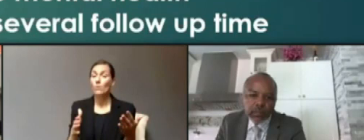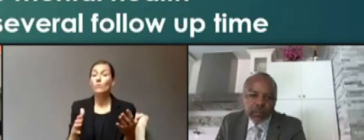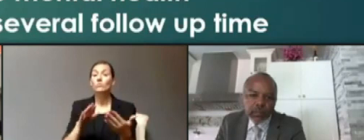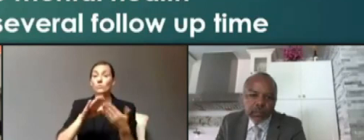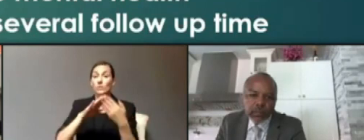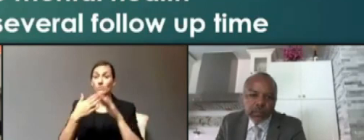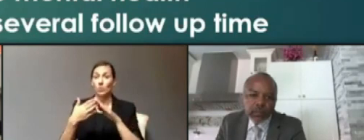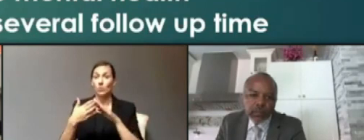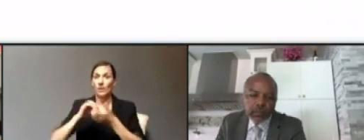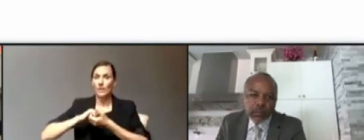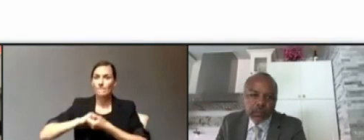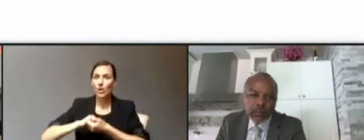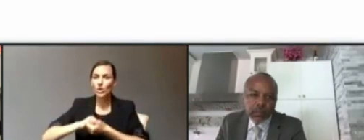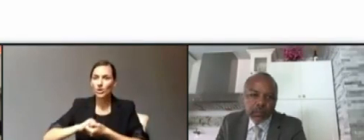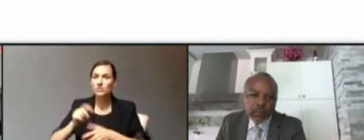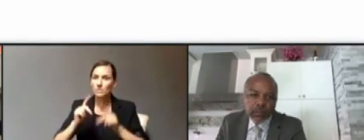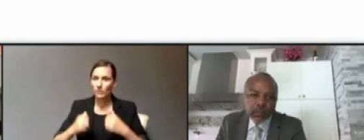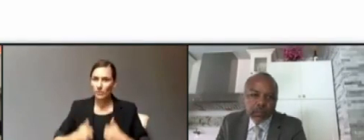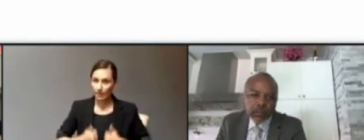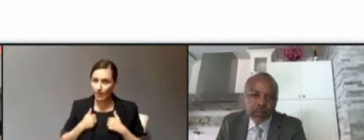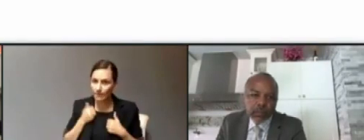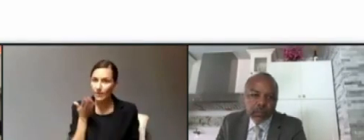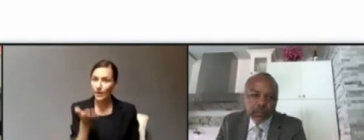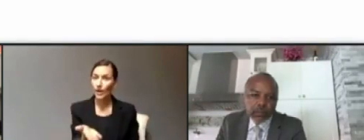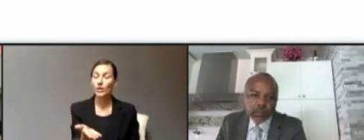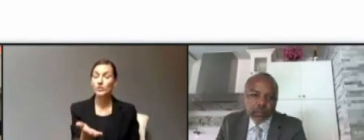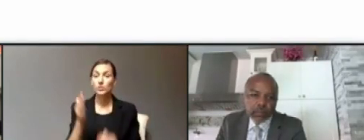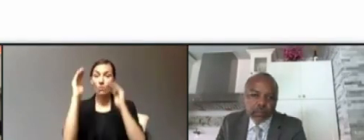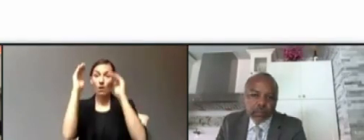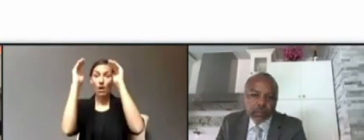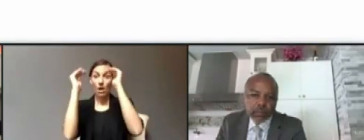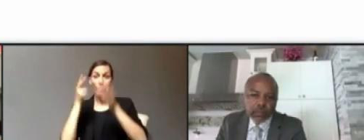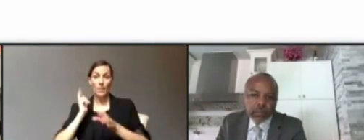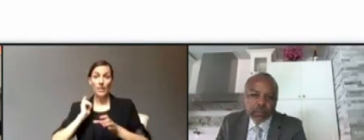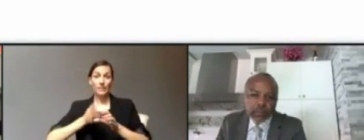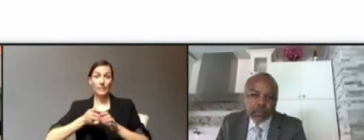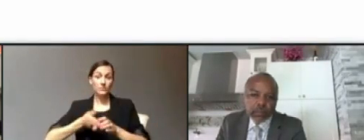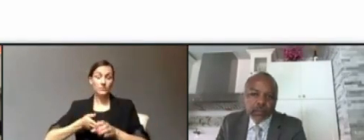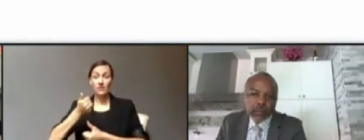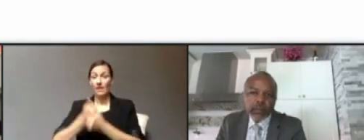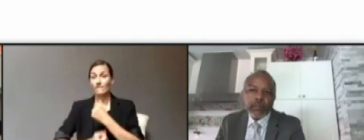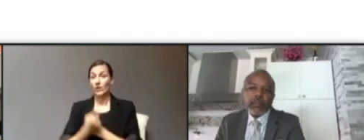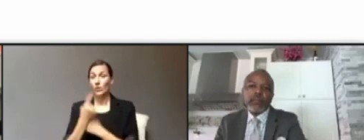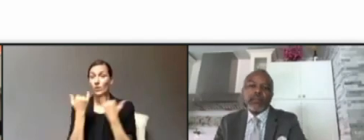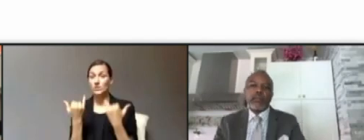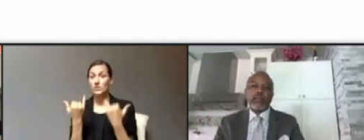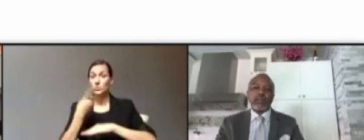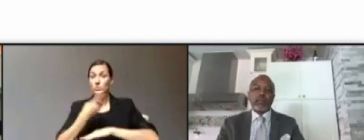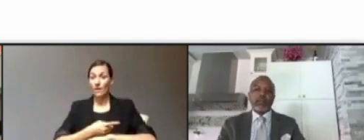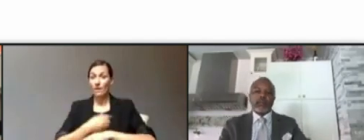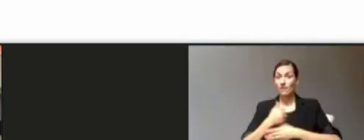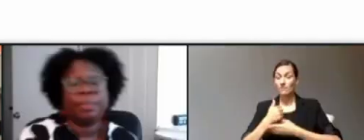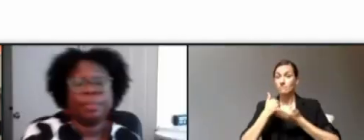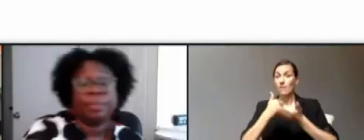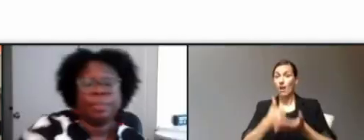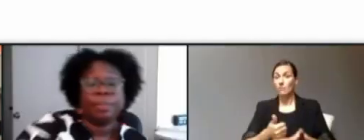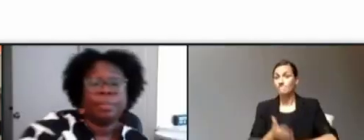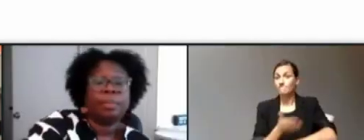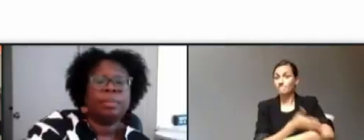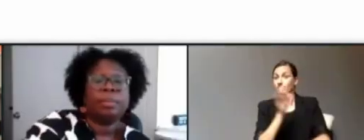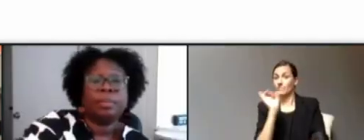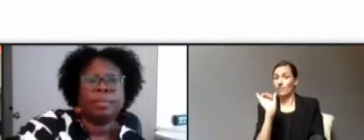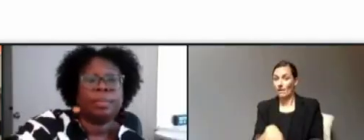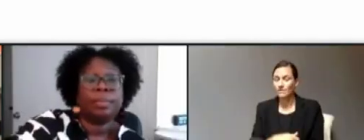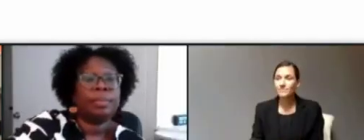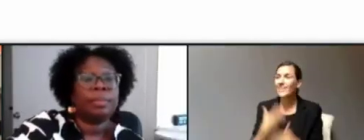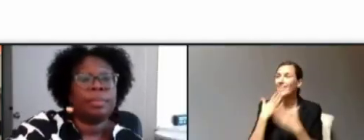live in those communities. And I hope that, you know, just the participation of everyone today just reinforces that. Okay, great. Thank